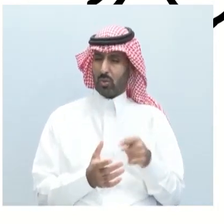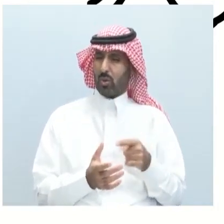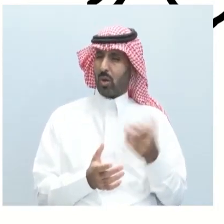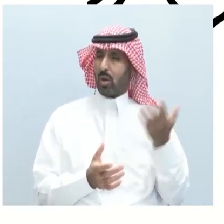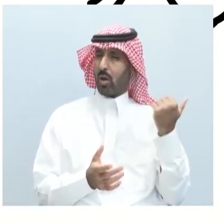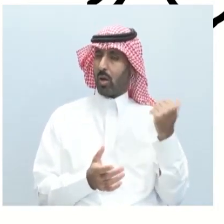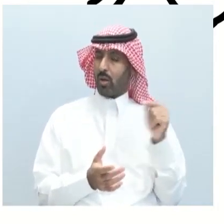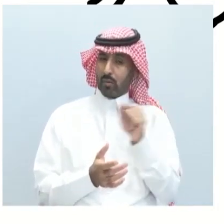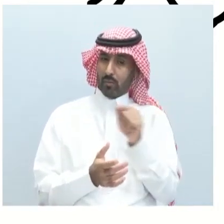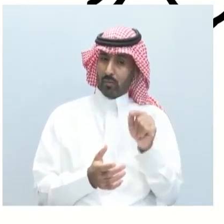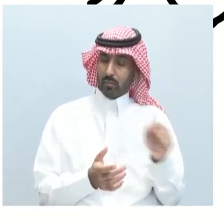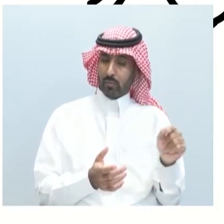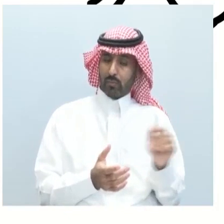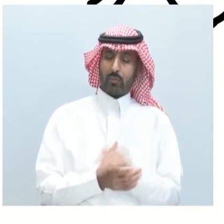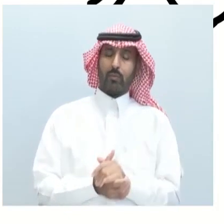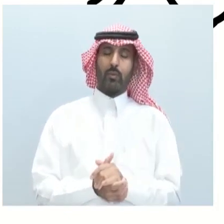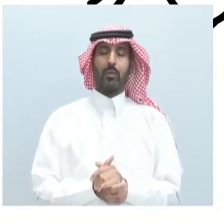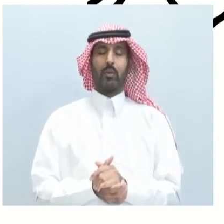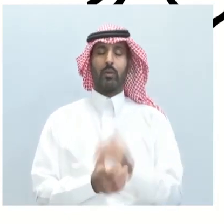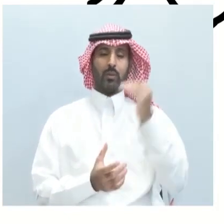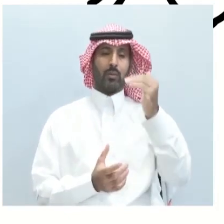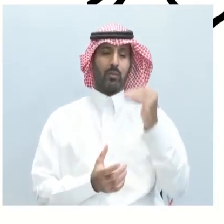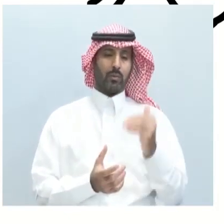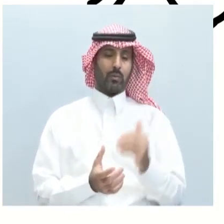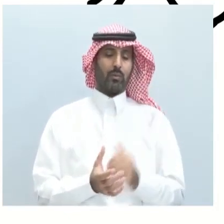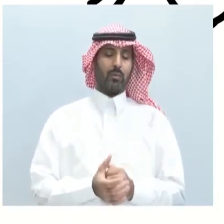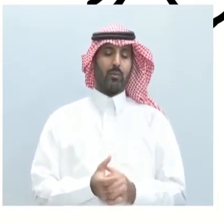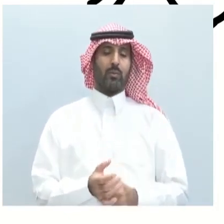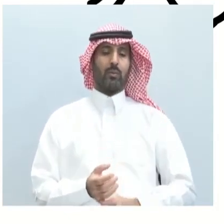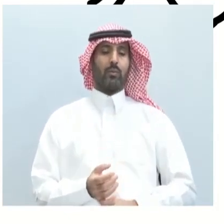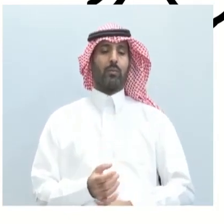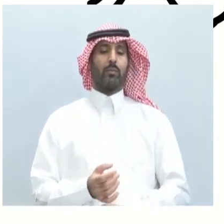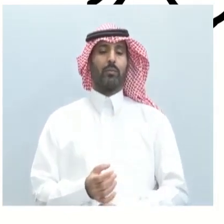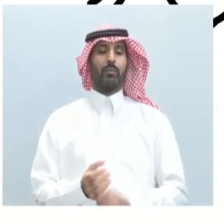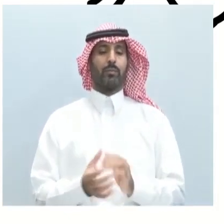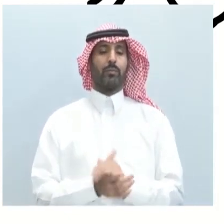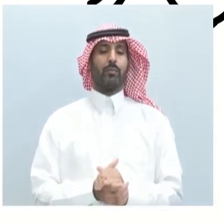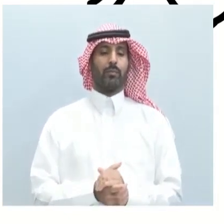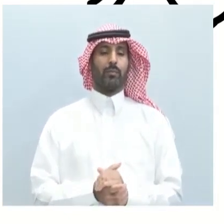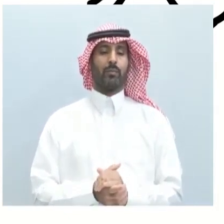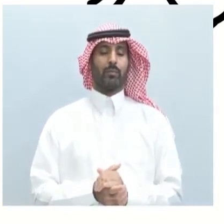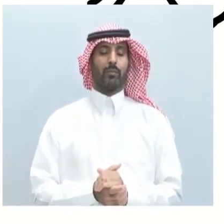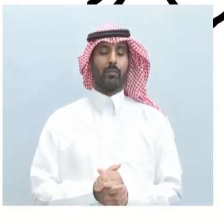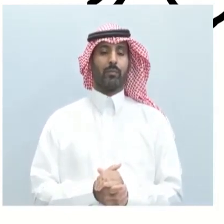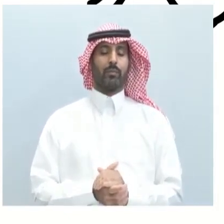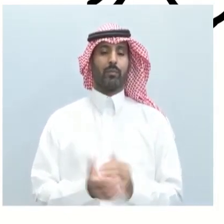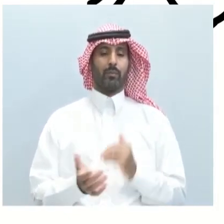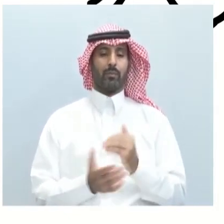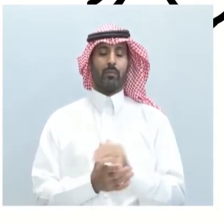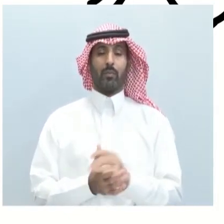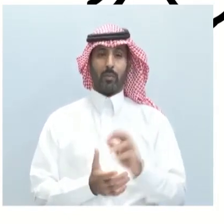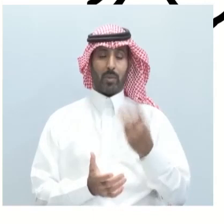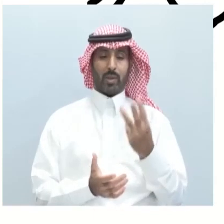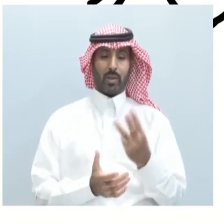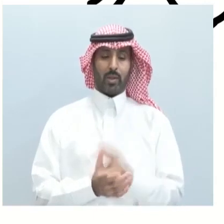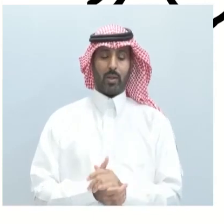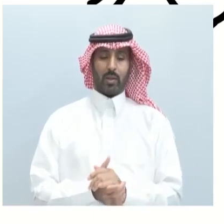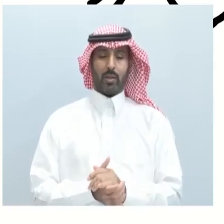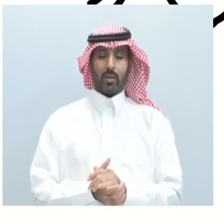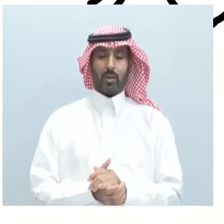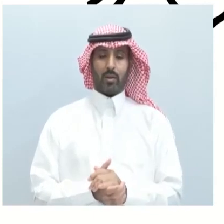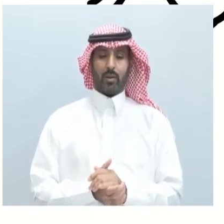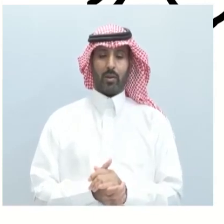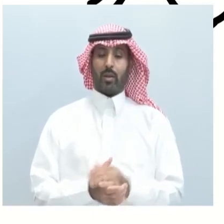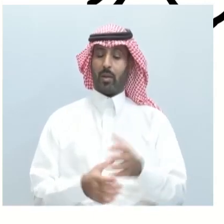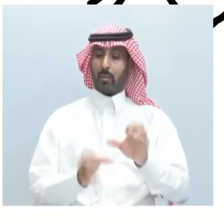are the order or what is the order of the sentences. So what comes after that? We have here number three.